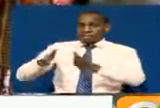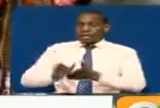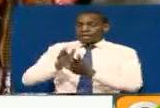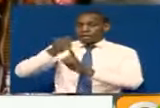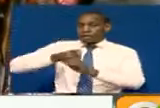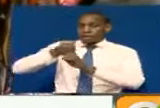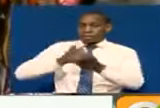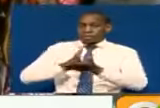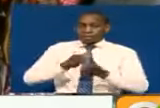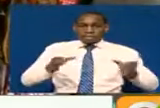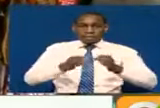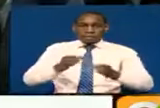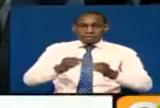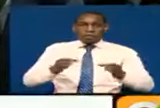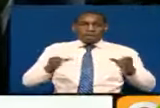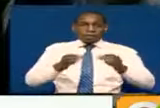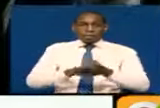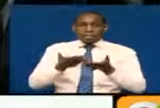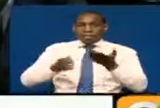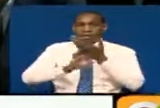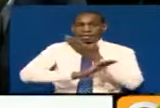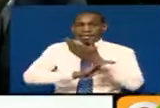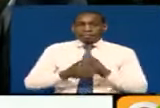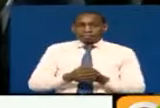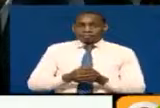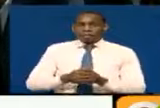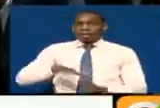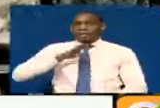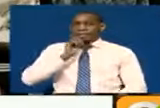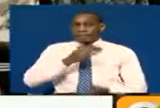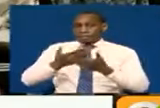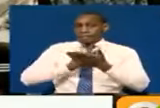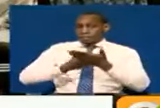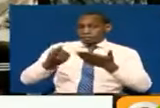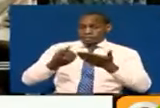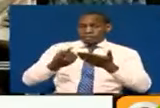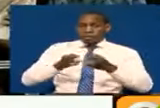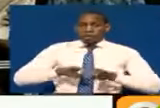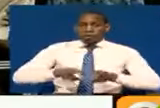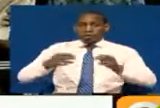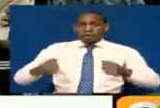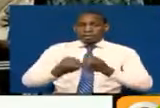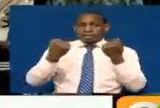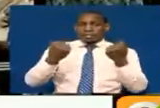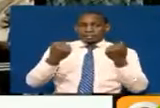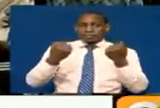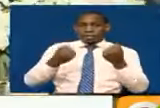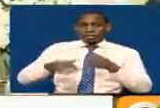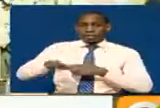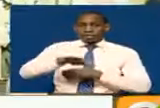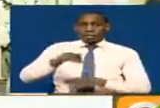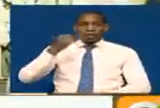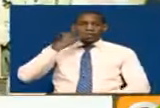stood for the rights of minority communities in the country. Pregnei passed on last week in a road accident along